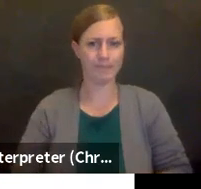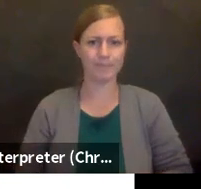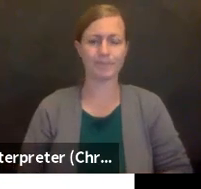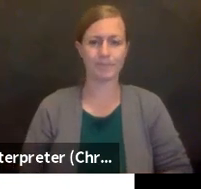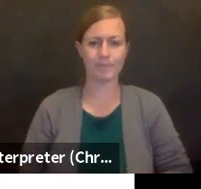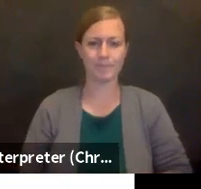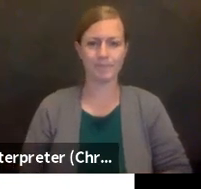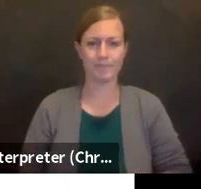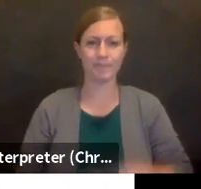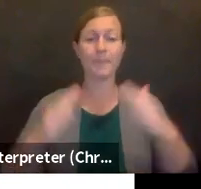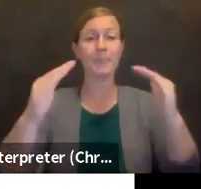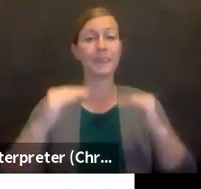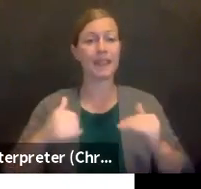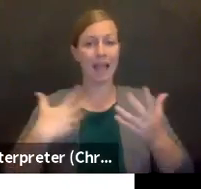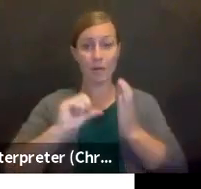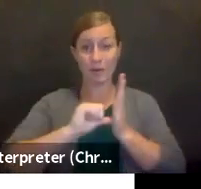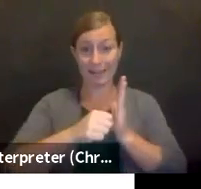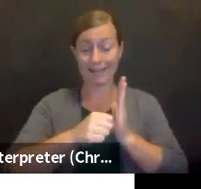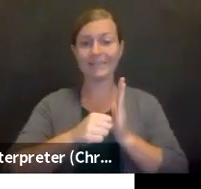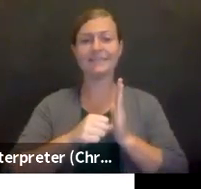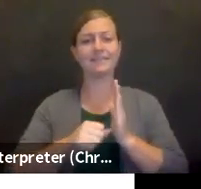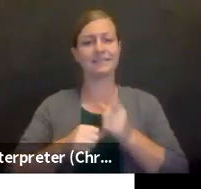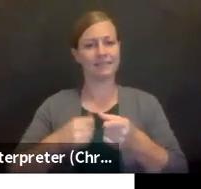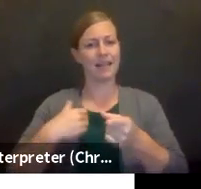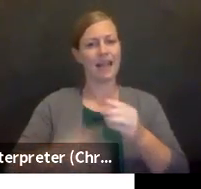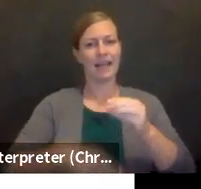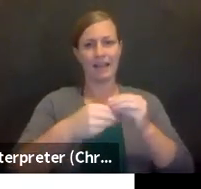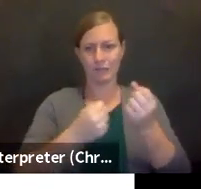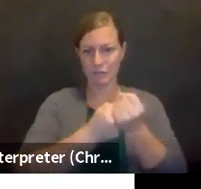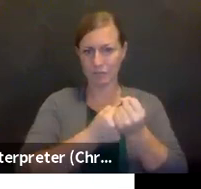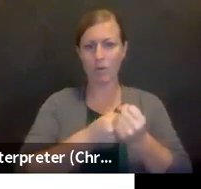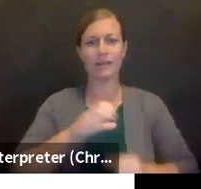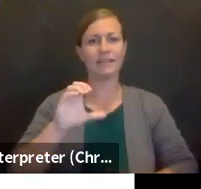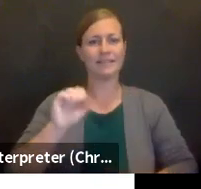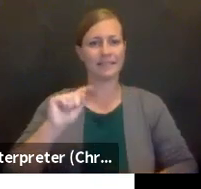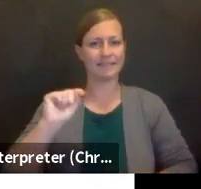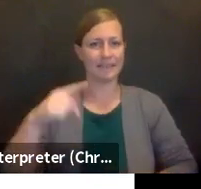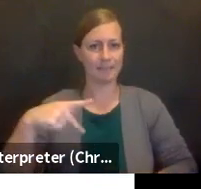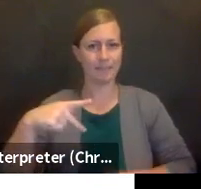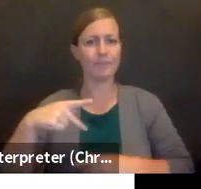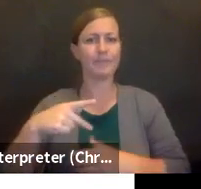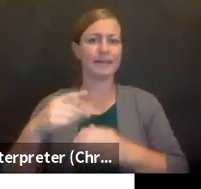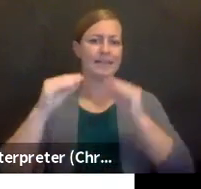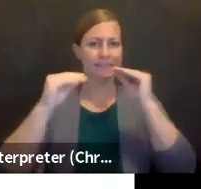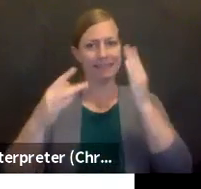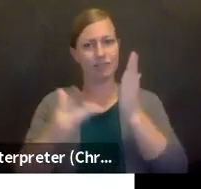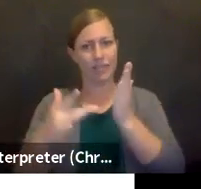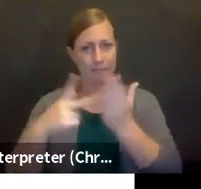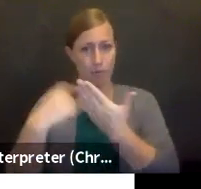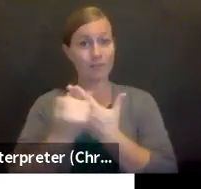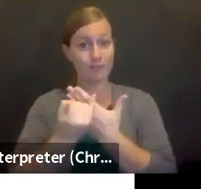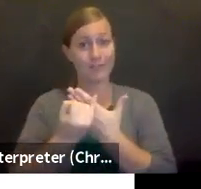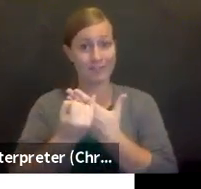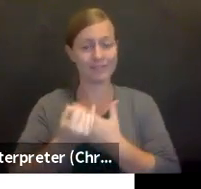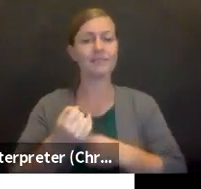The next one I would like to highlight is an additional support. It's the C-STEP Teach Tech project. They were